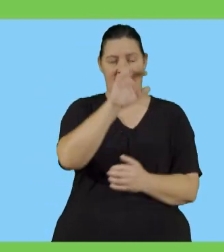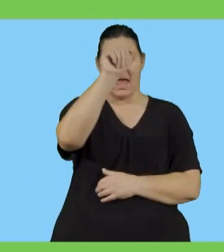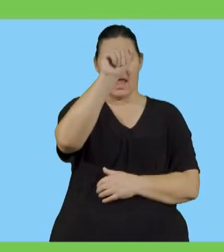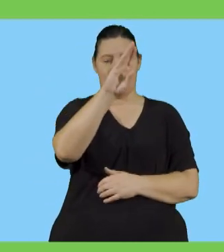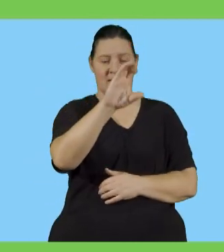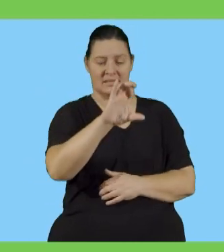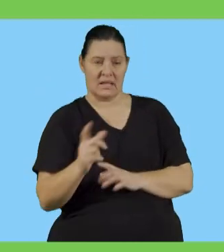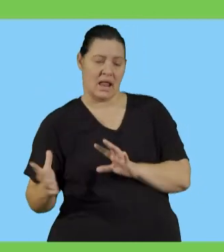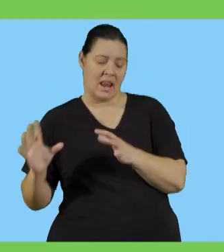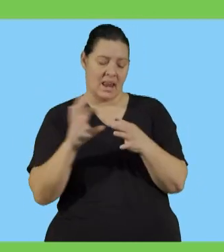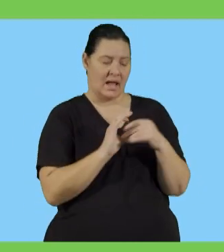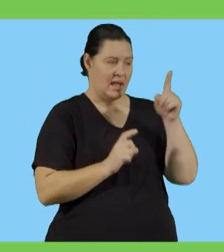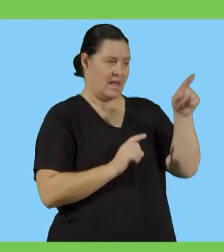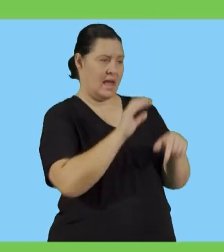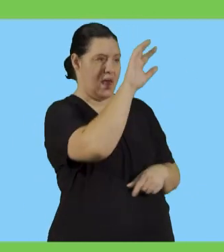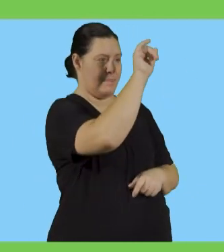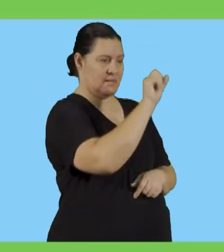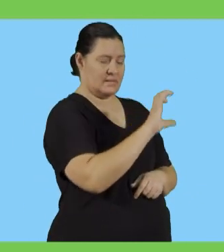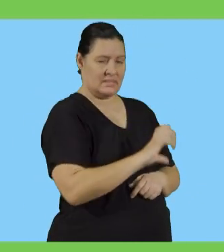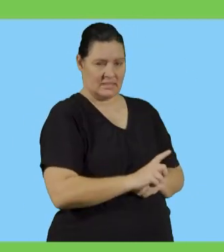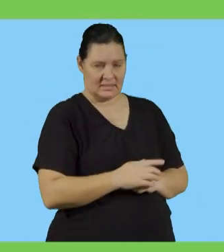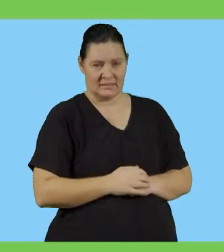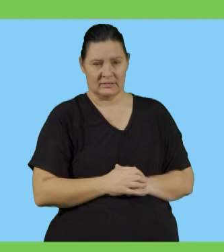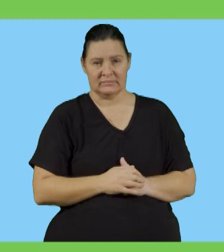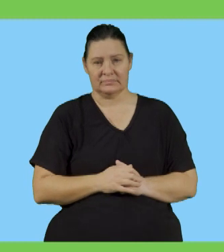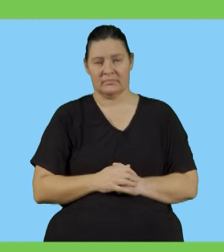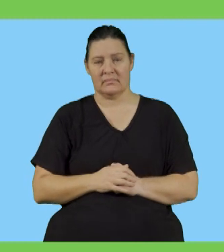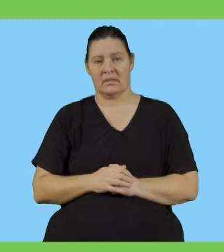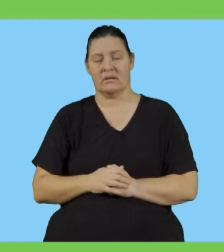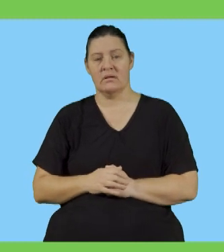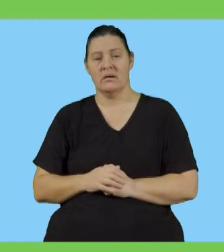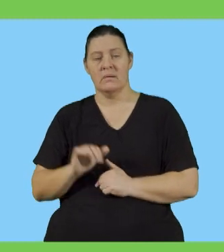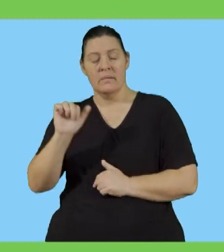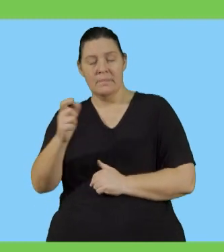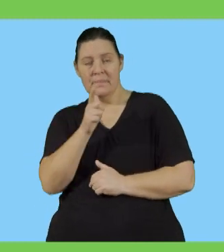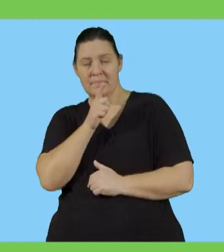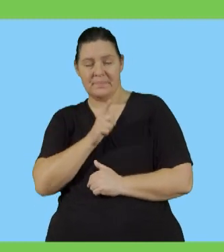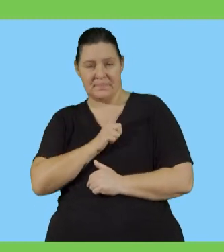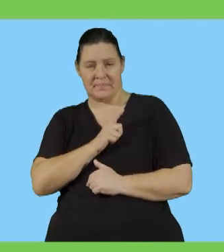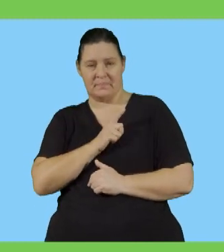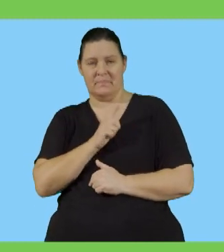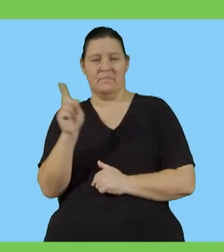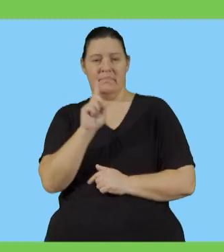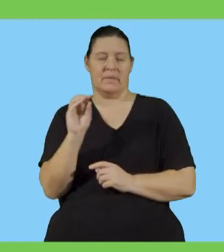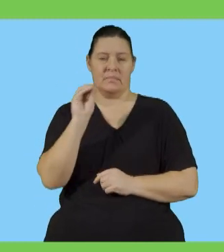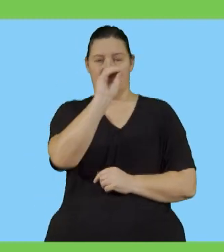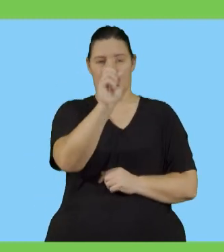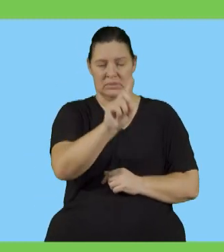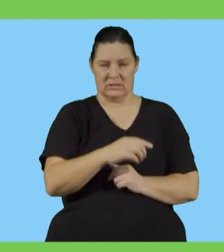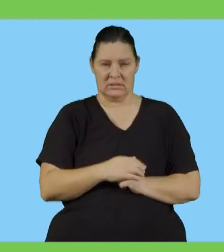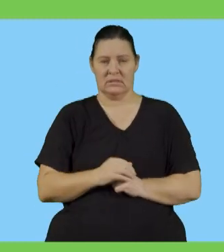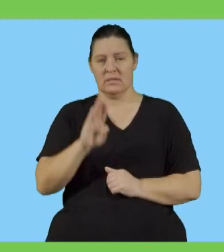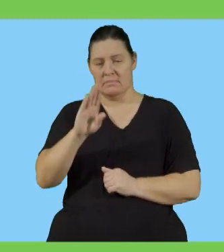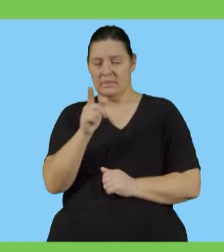on the picture with the statements. So alphabet A on the picture already tells you what needs to go there. B